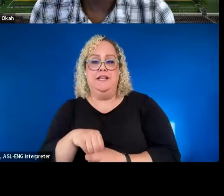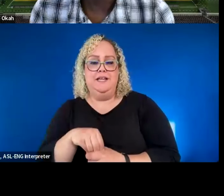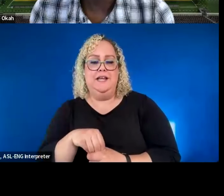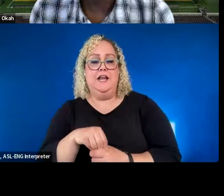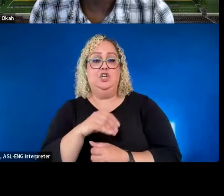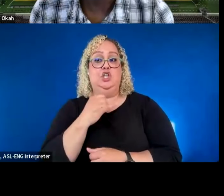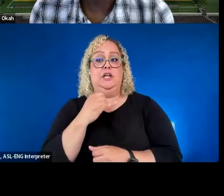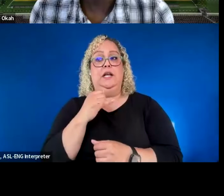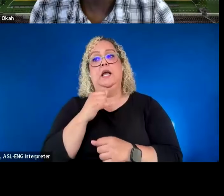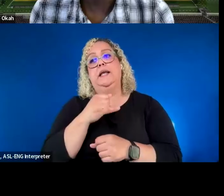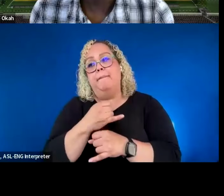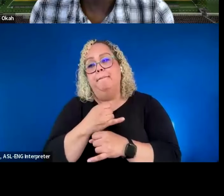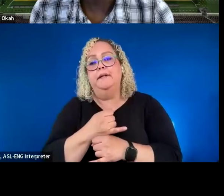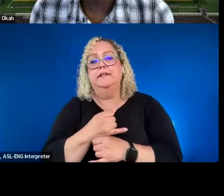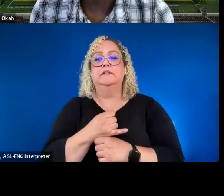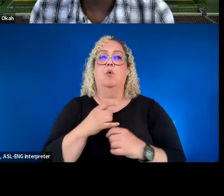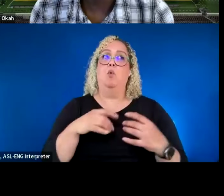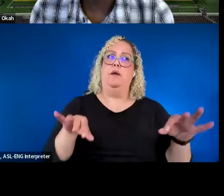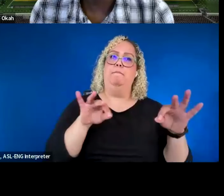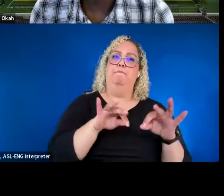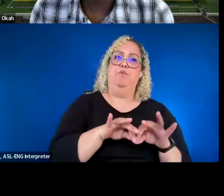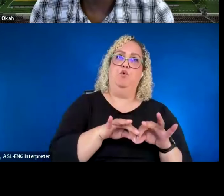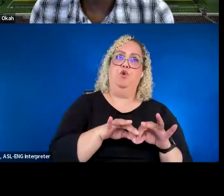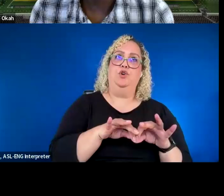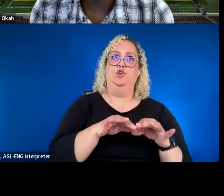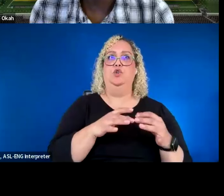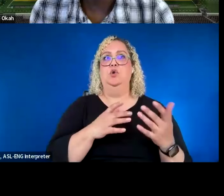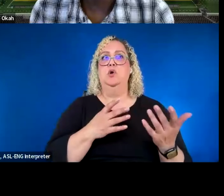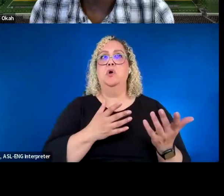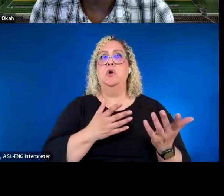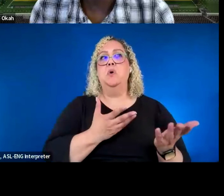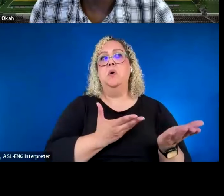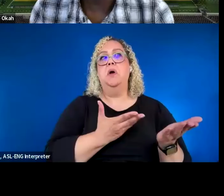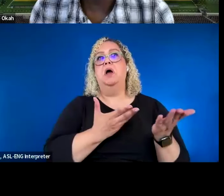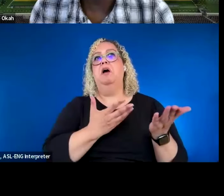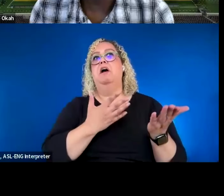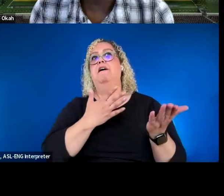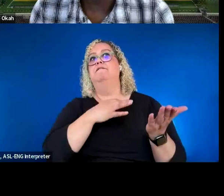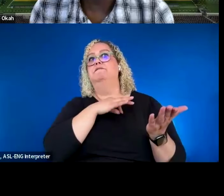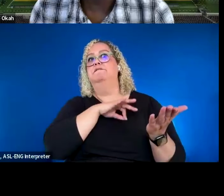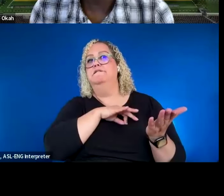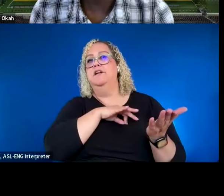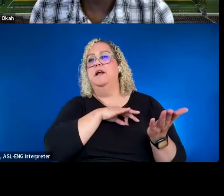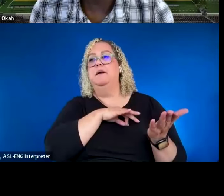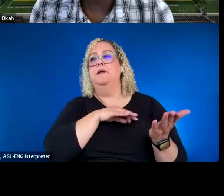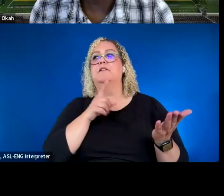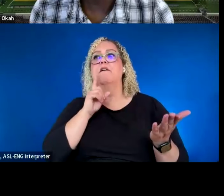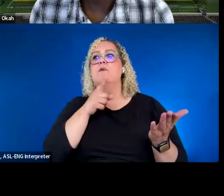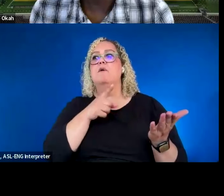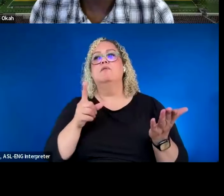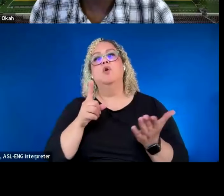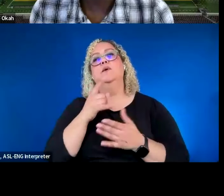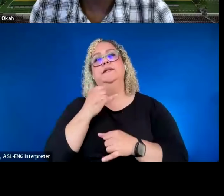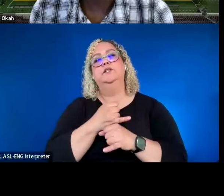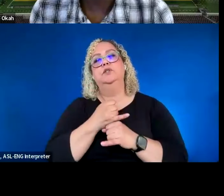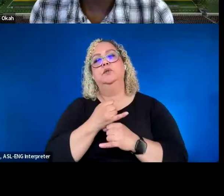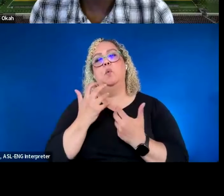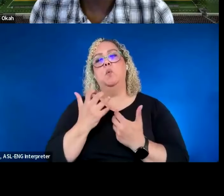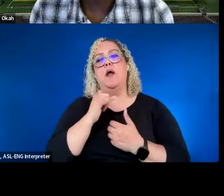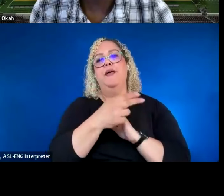both stick and carrot for institutions that want that designation and to retain it to really